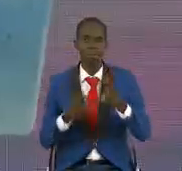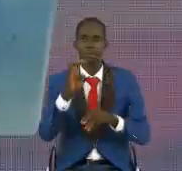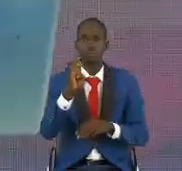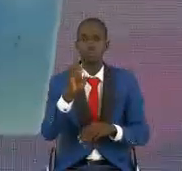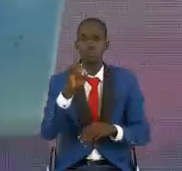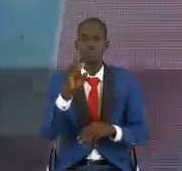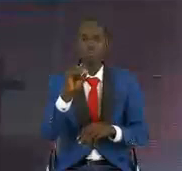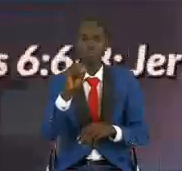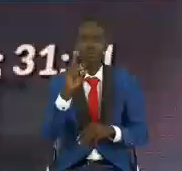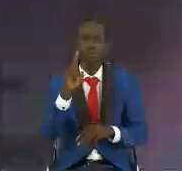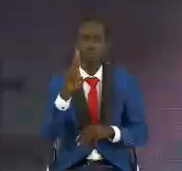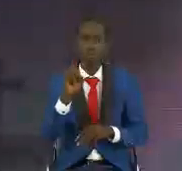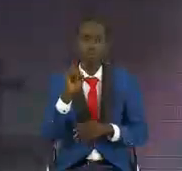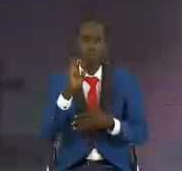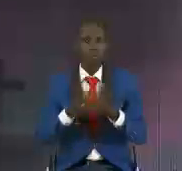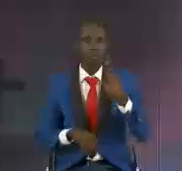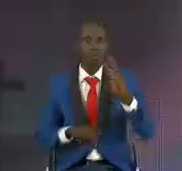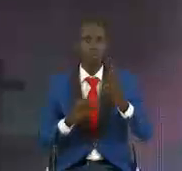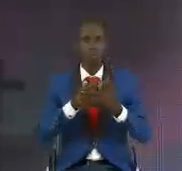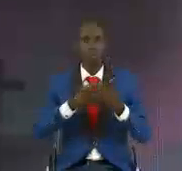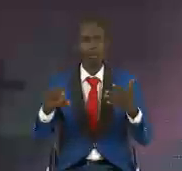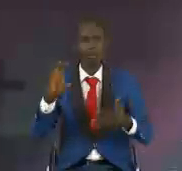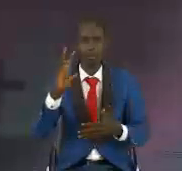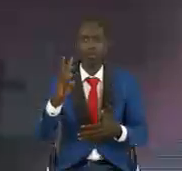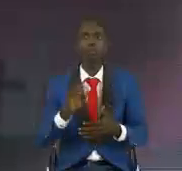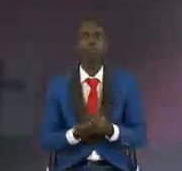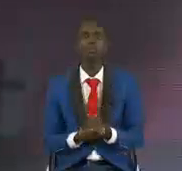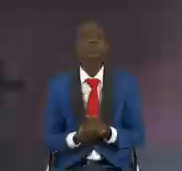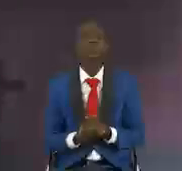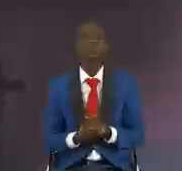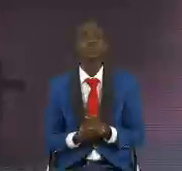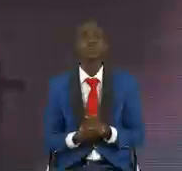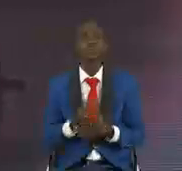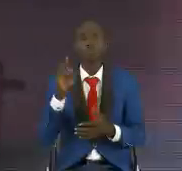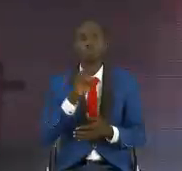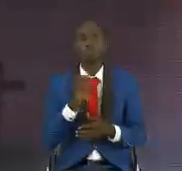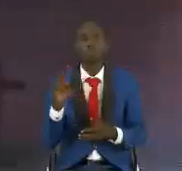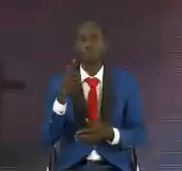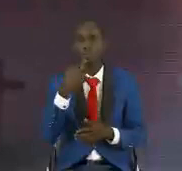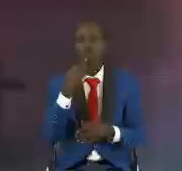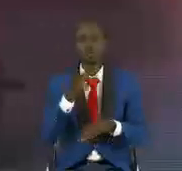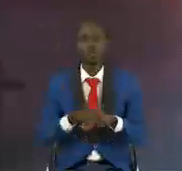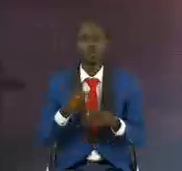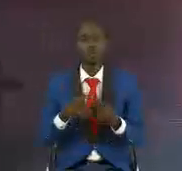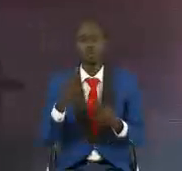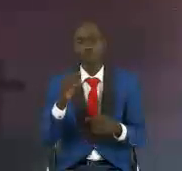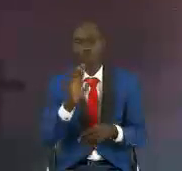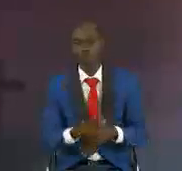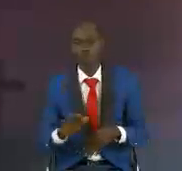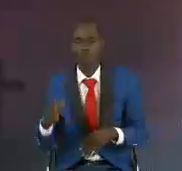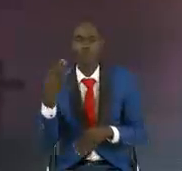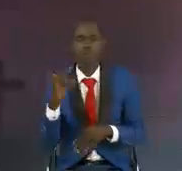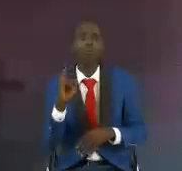verse 6. Exodus 6. Verse 6, therefore say unto the children of